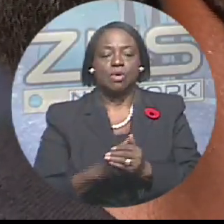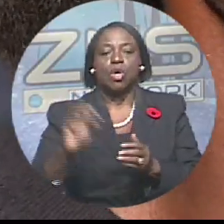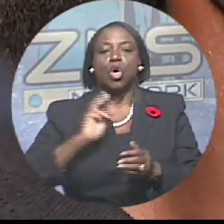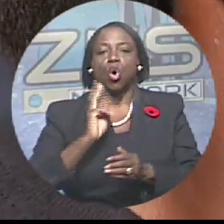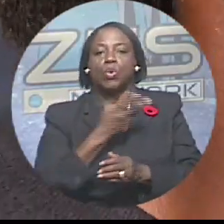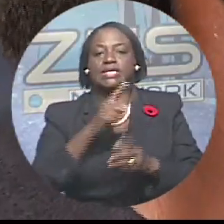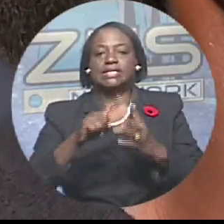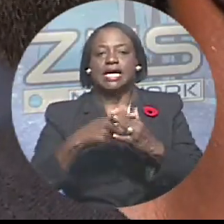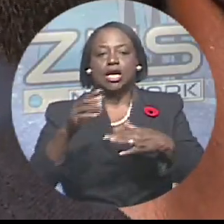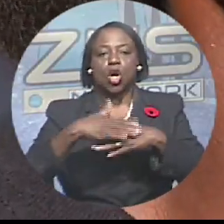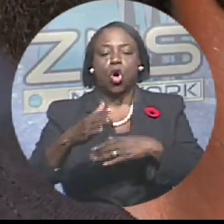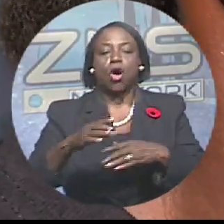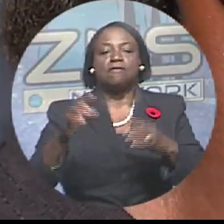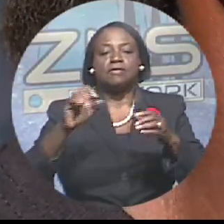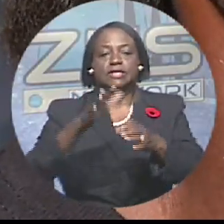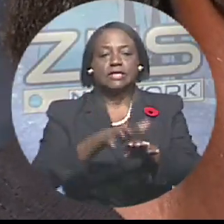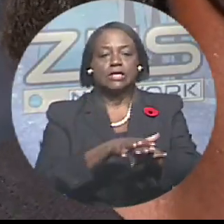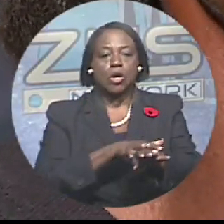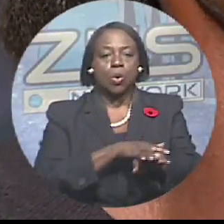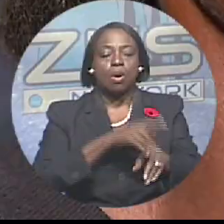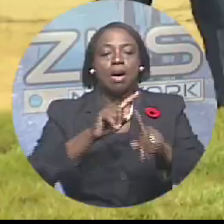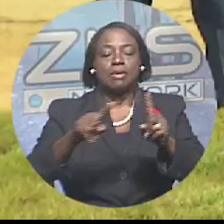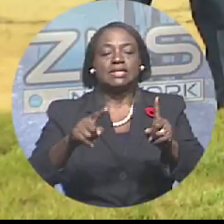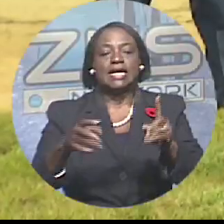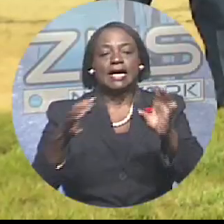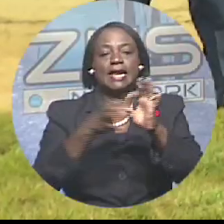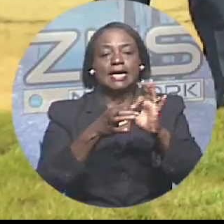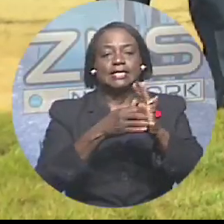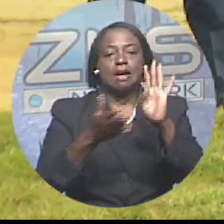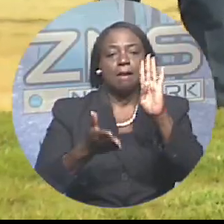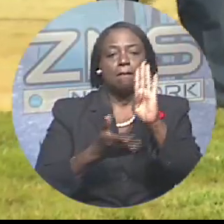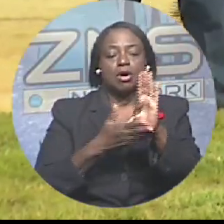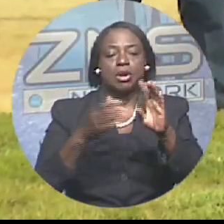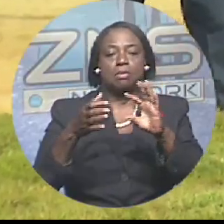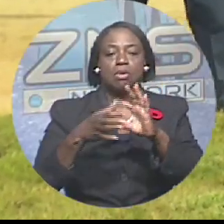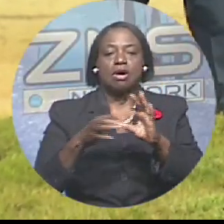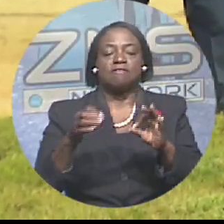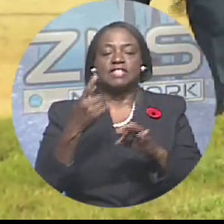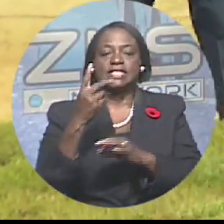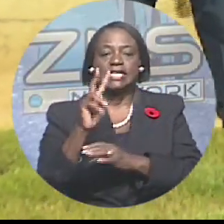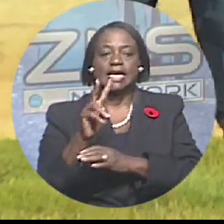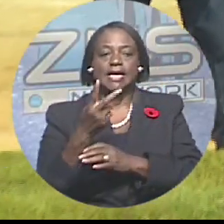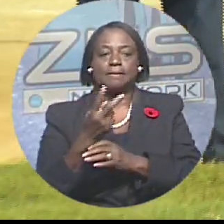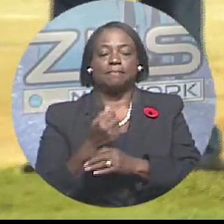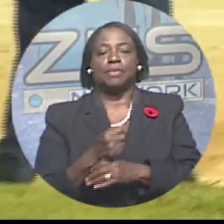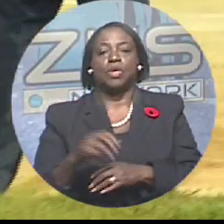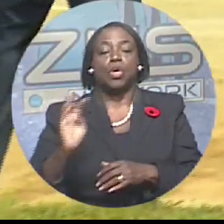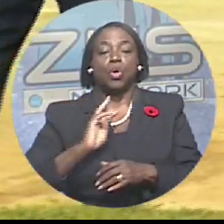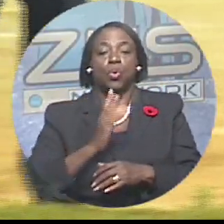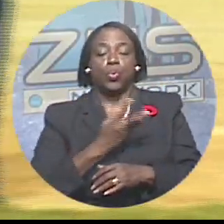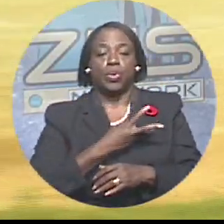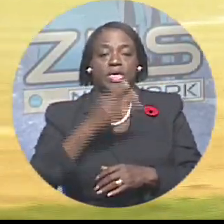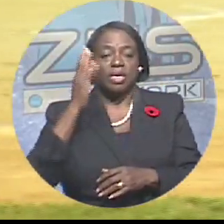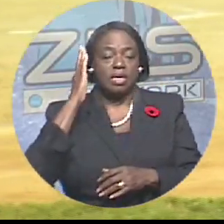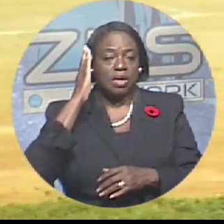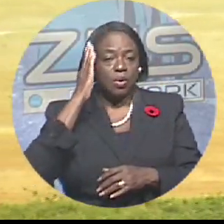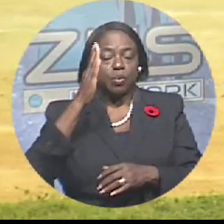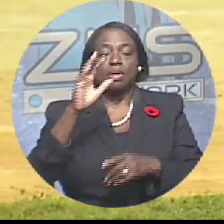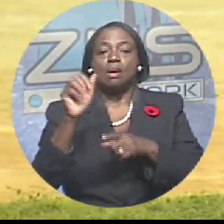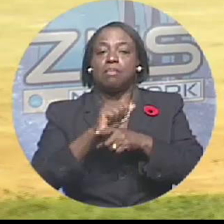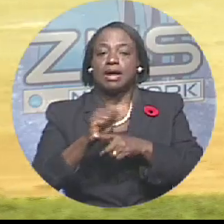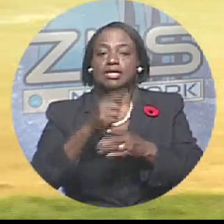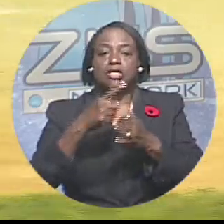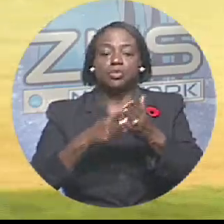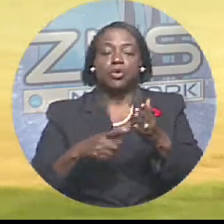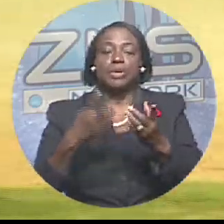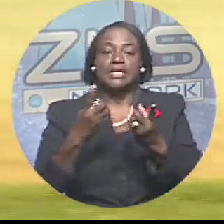but they started connecting the bottom of the second. What's the plan now going into the championship? To execute and also to practice what we